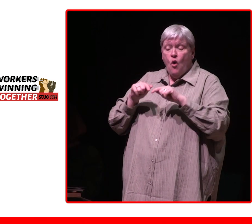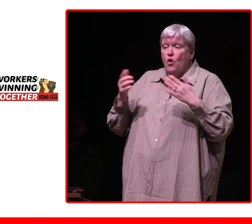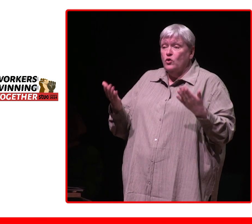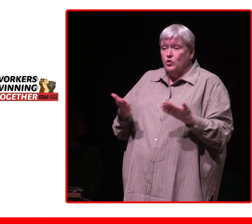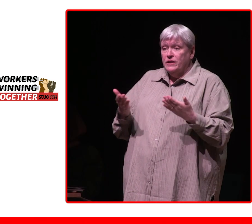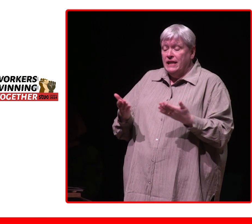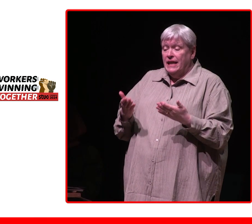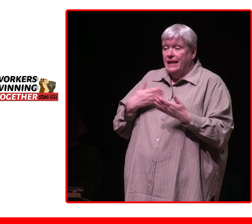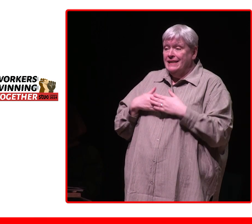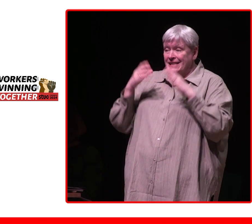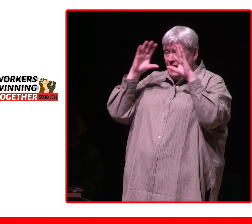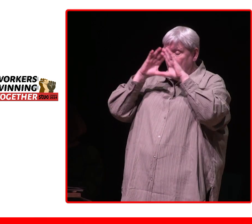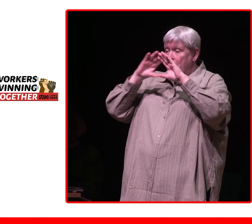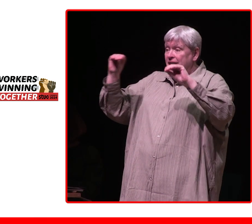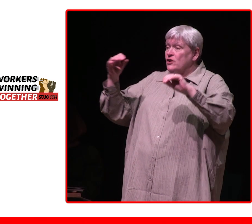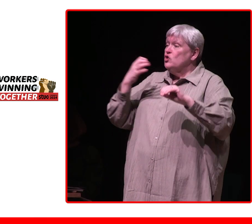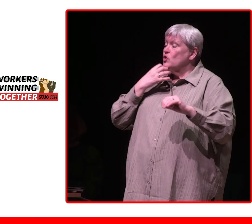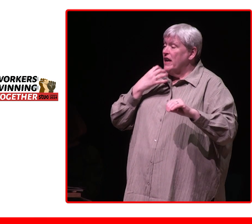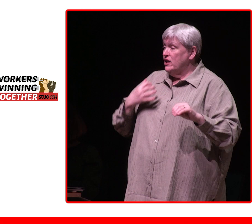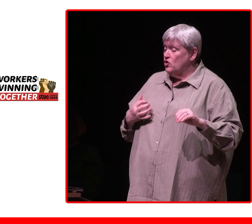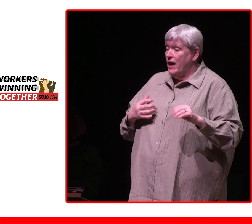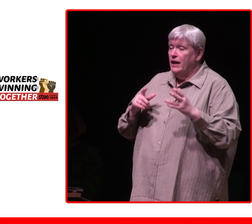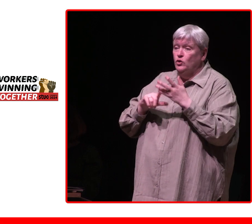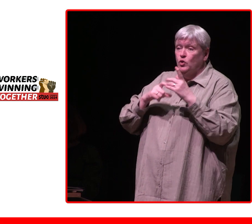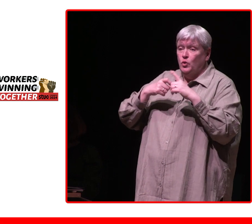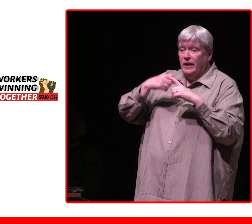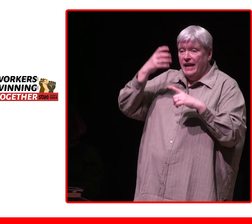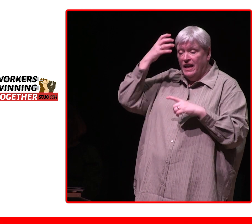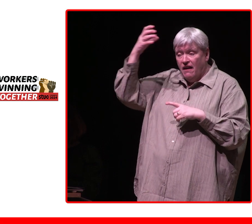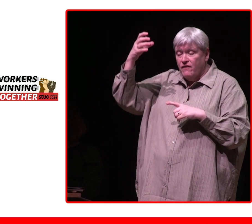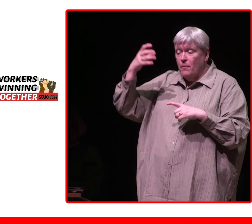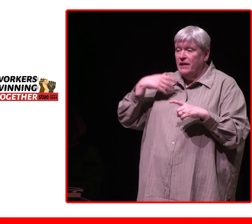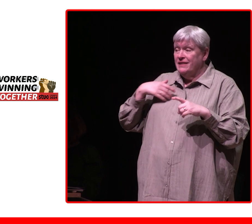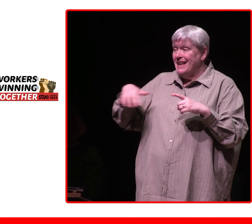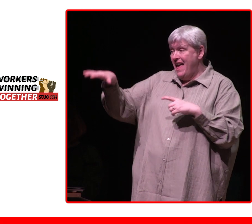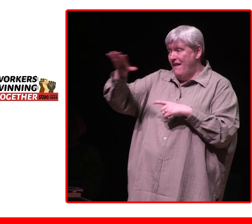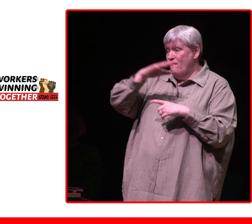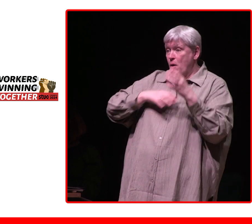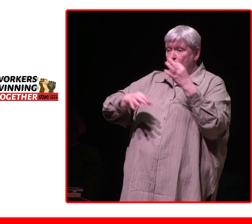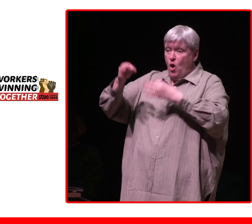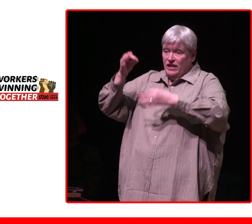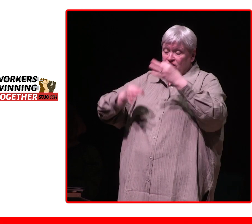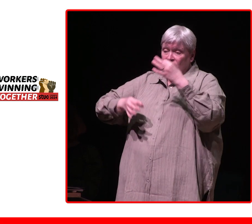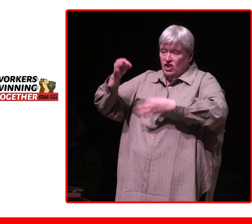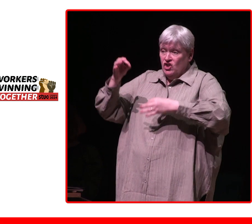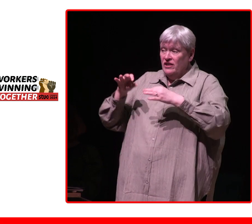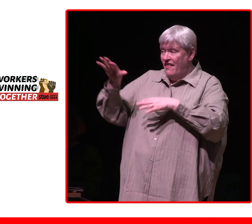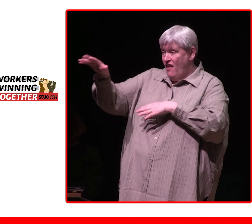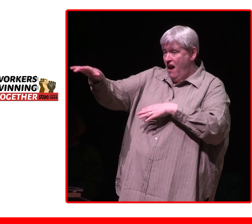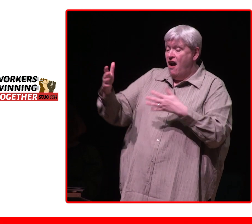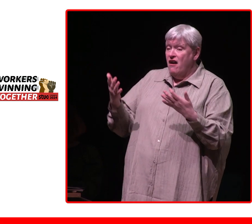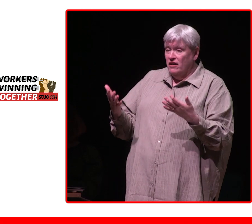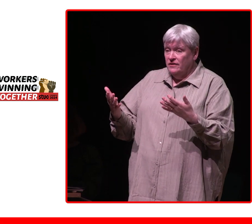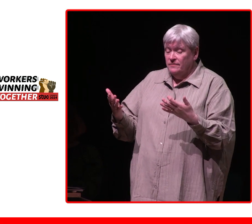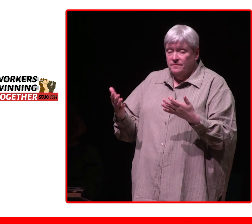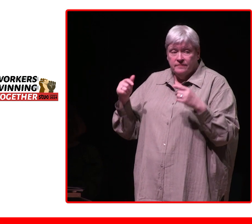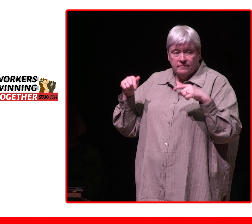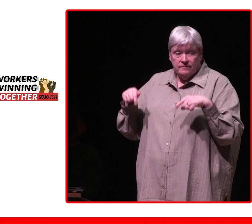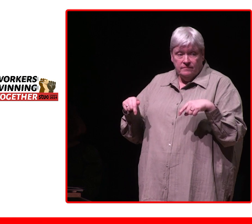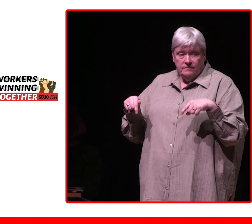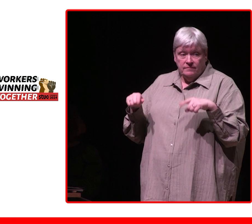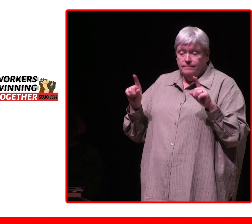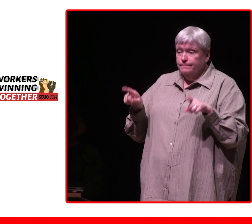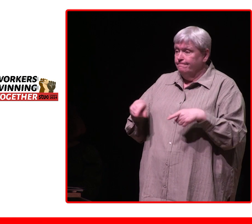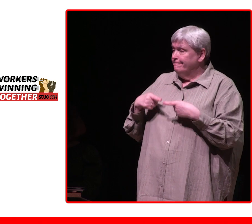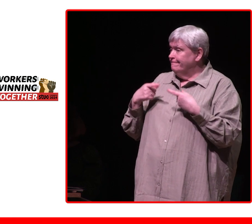clear message to Israel, to the UK government and to every politician out there that this